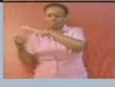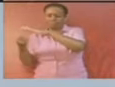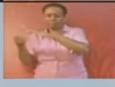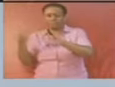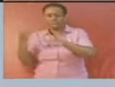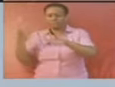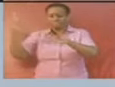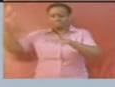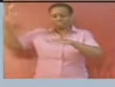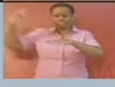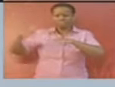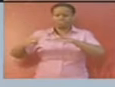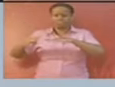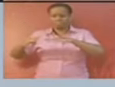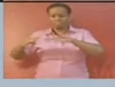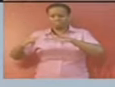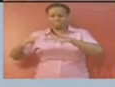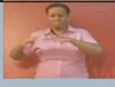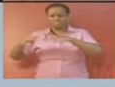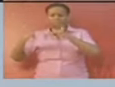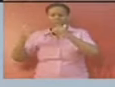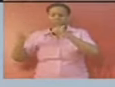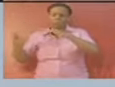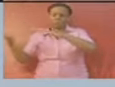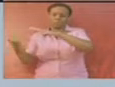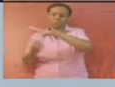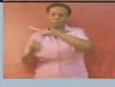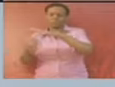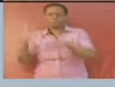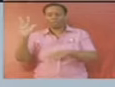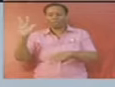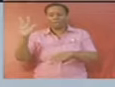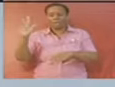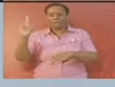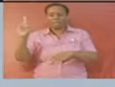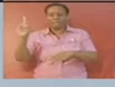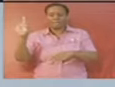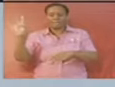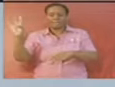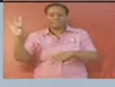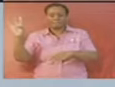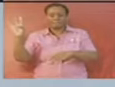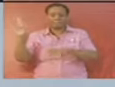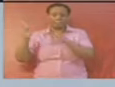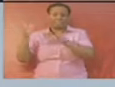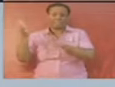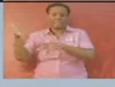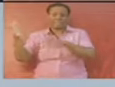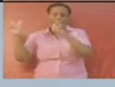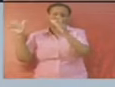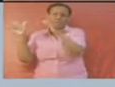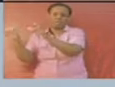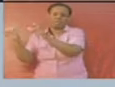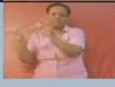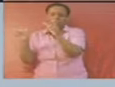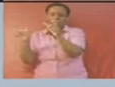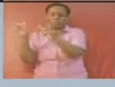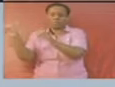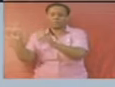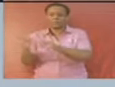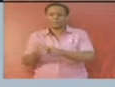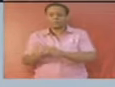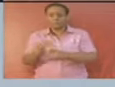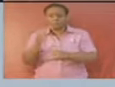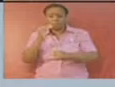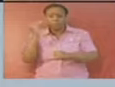up to 317, and they are spread across a number of facilities. Beginning with the home of football, we have 50 persons, Davie